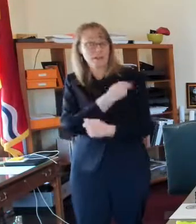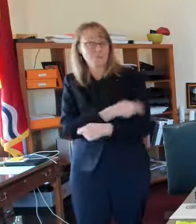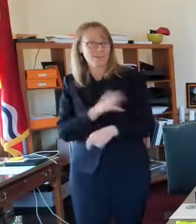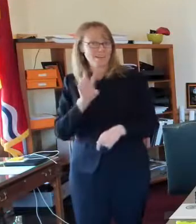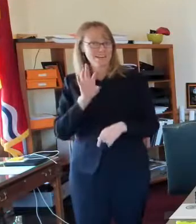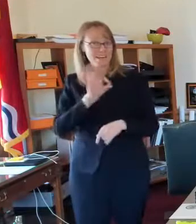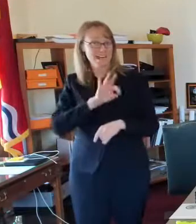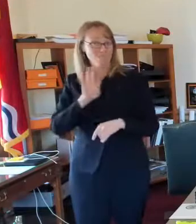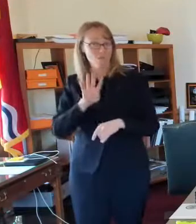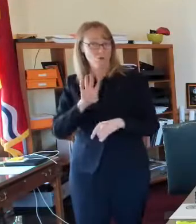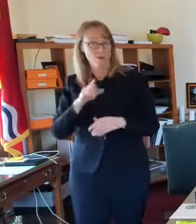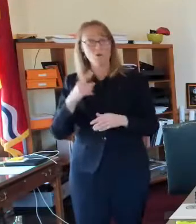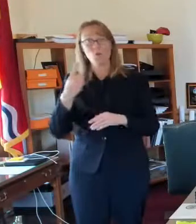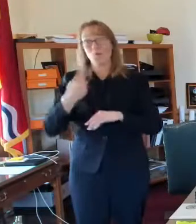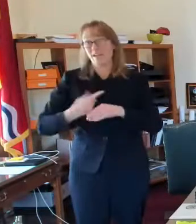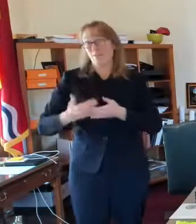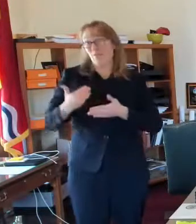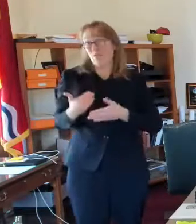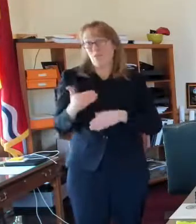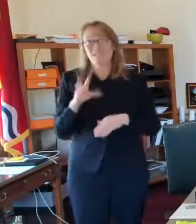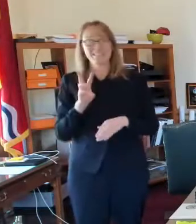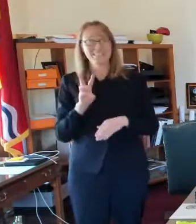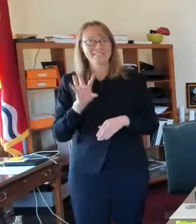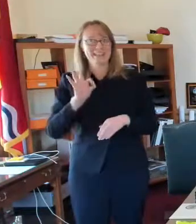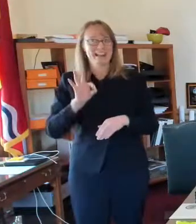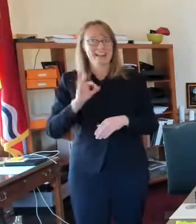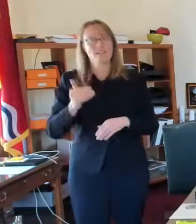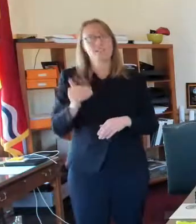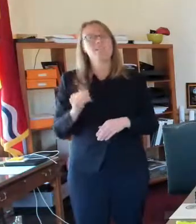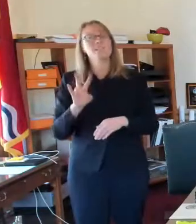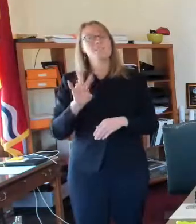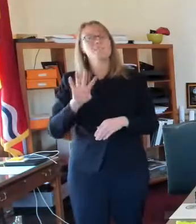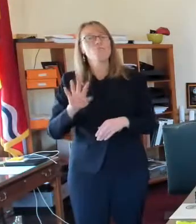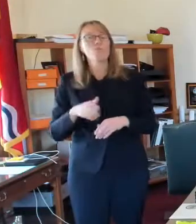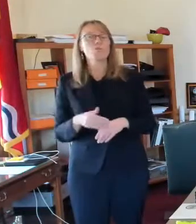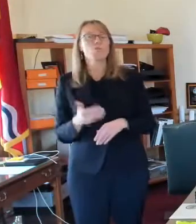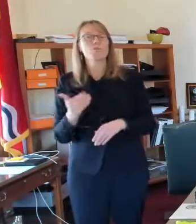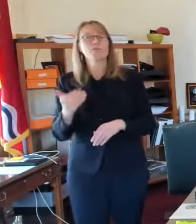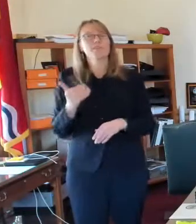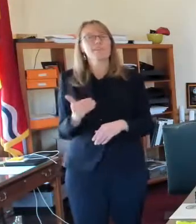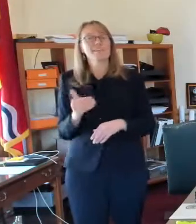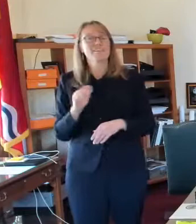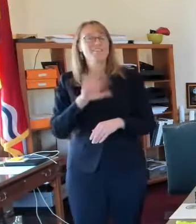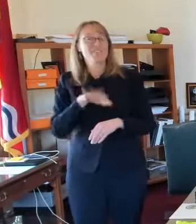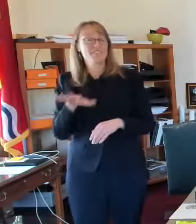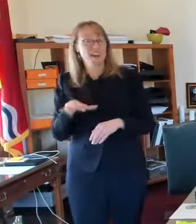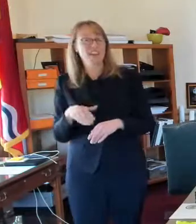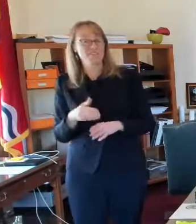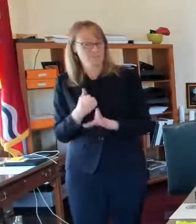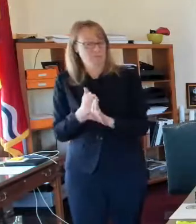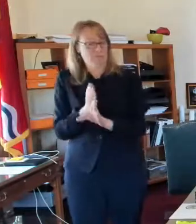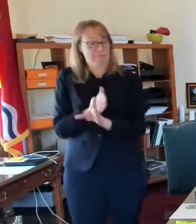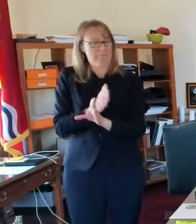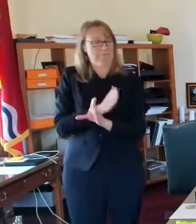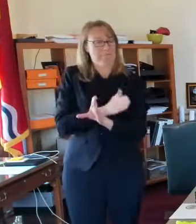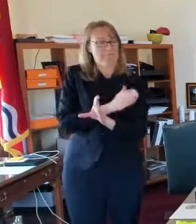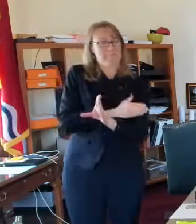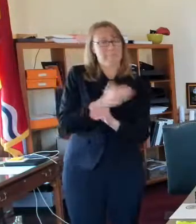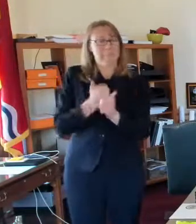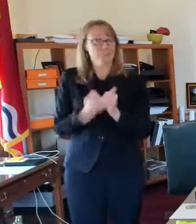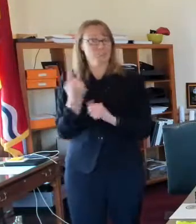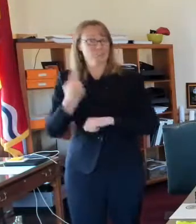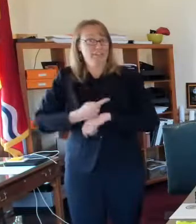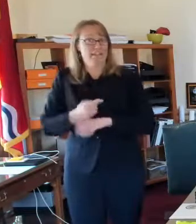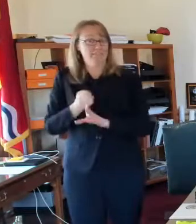69 the day before, 74, 55. If you look back a month ago, we were having number of